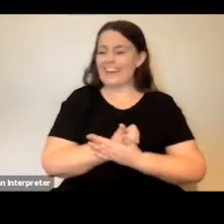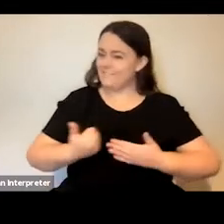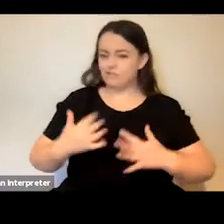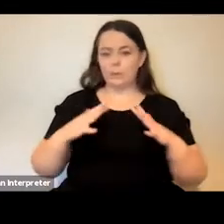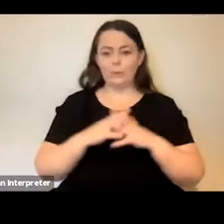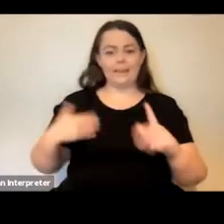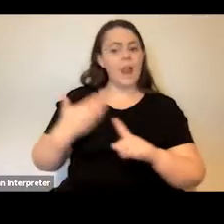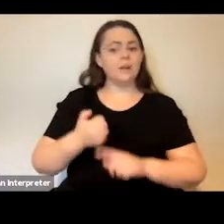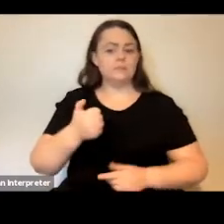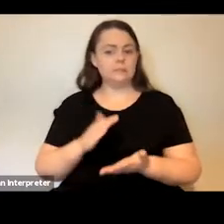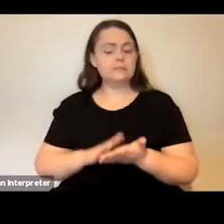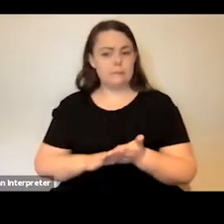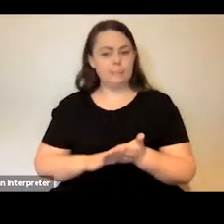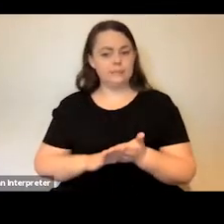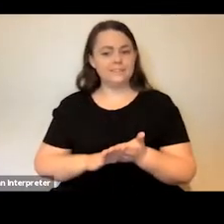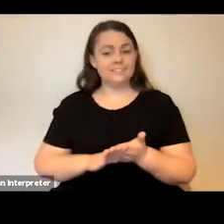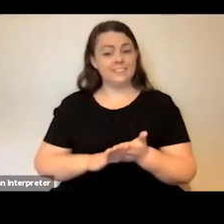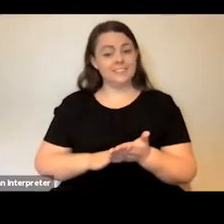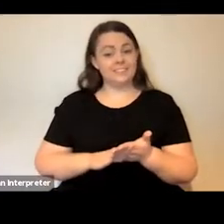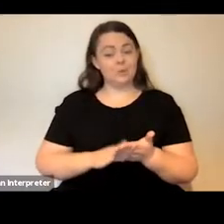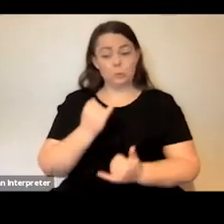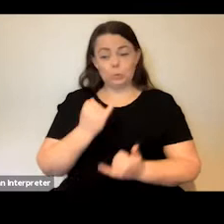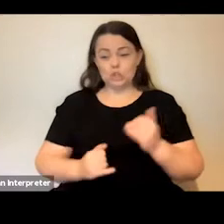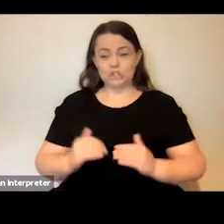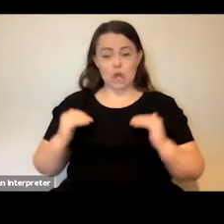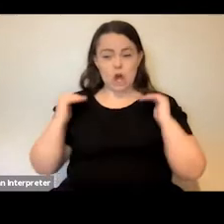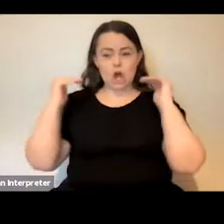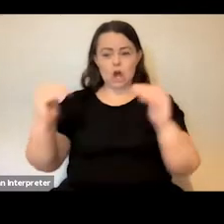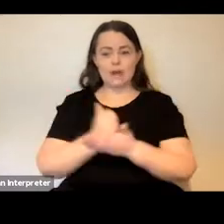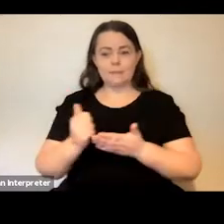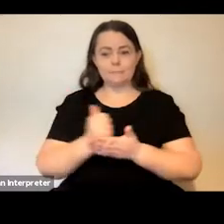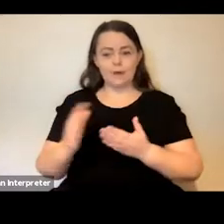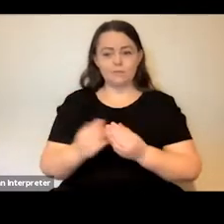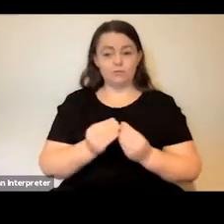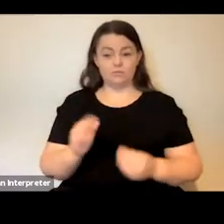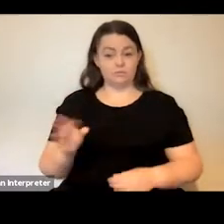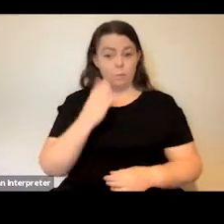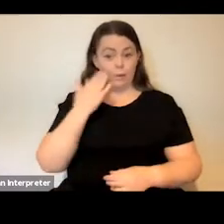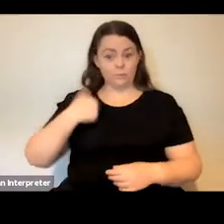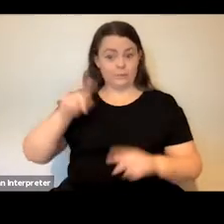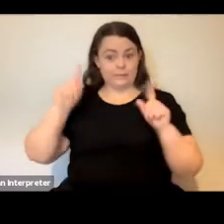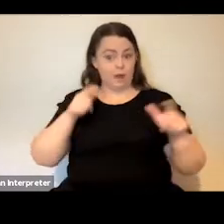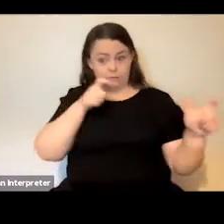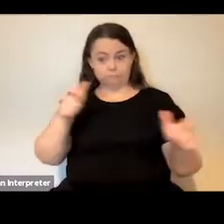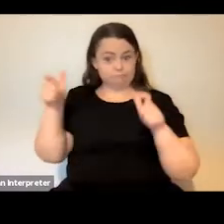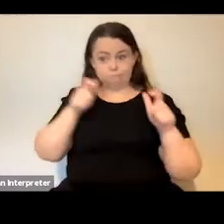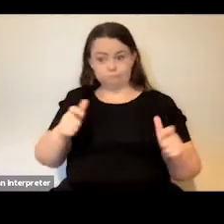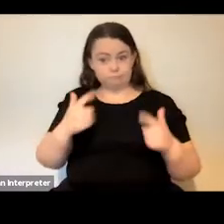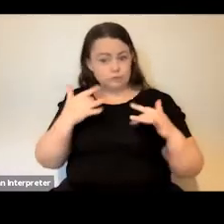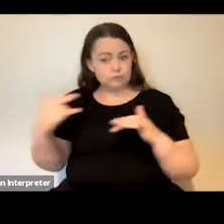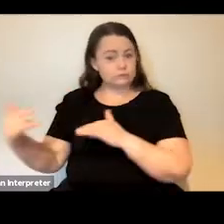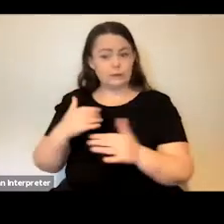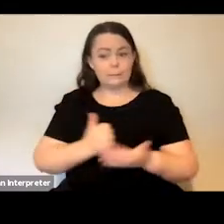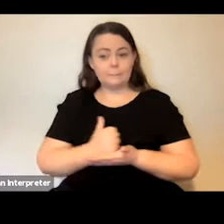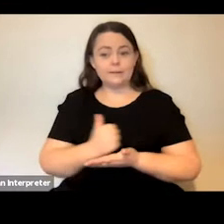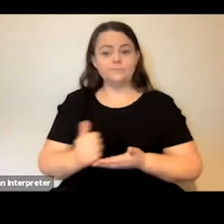6 months, which is the highest percentage that we've seen since monitoring began. We also saw for the first time